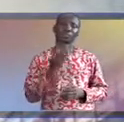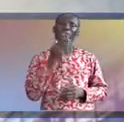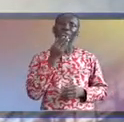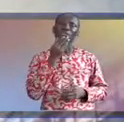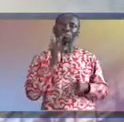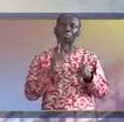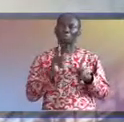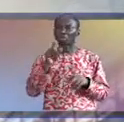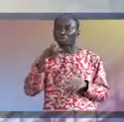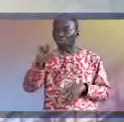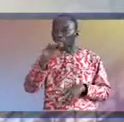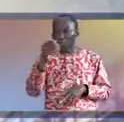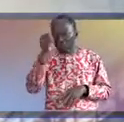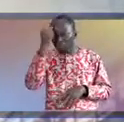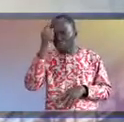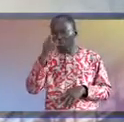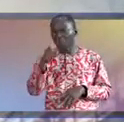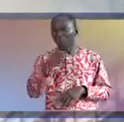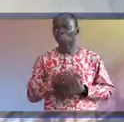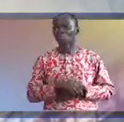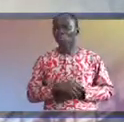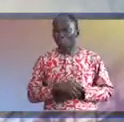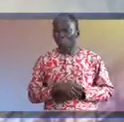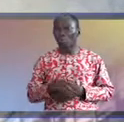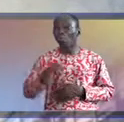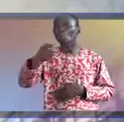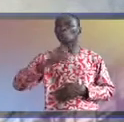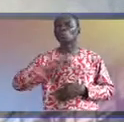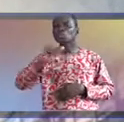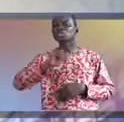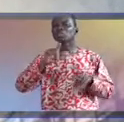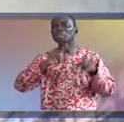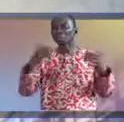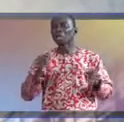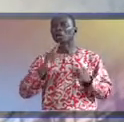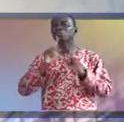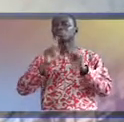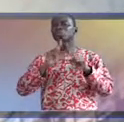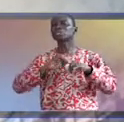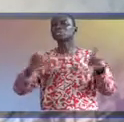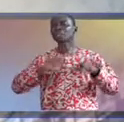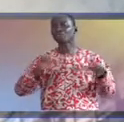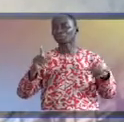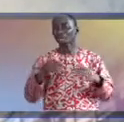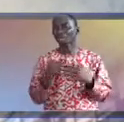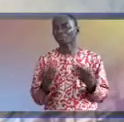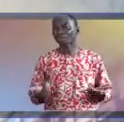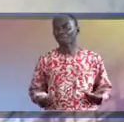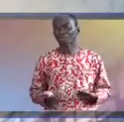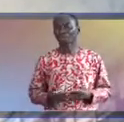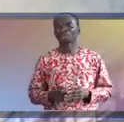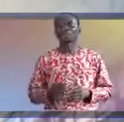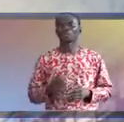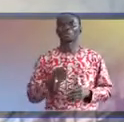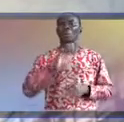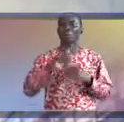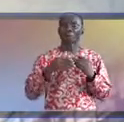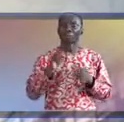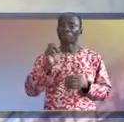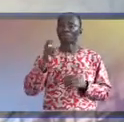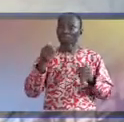a dear dancing when no more sem, any one was someone who beside no credit dancing say. As ma fo du mienu no na won yin